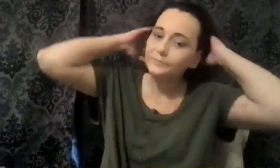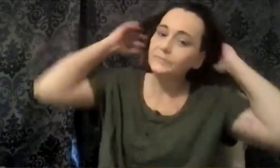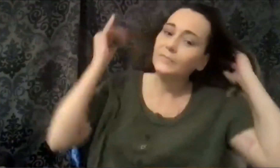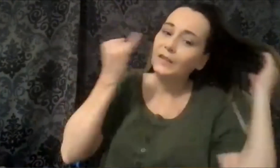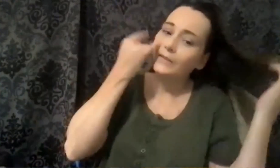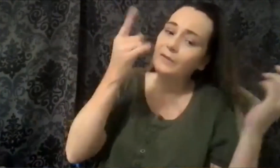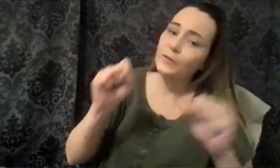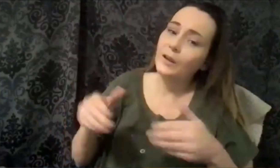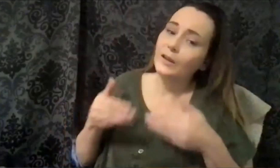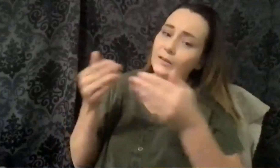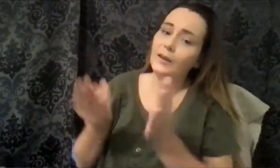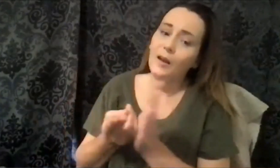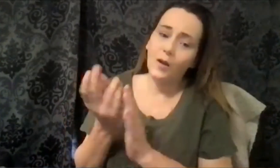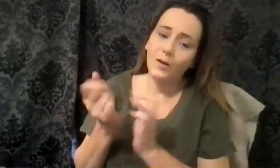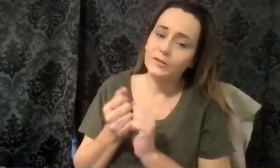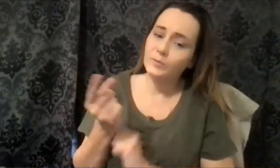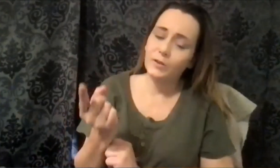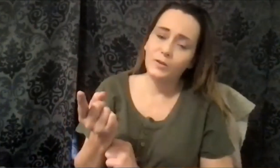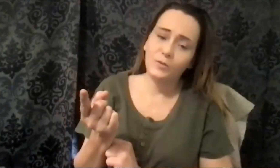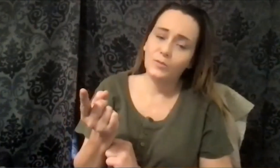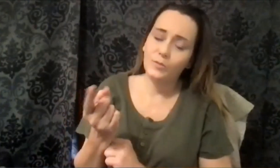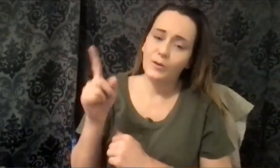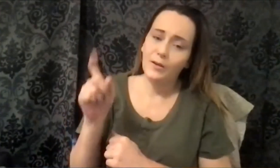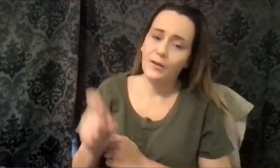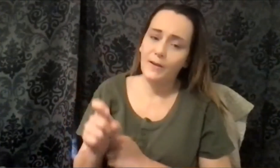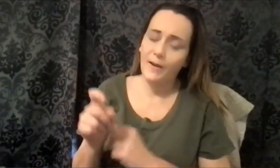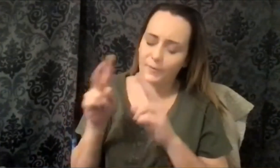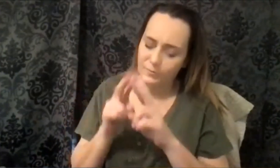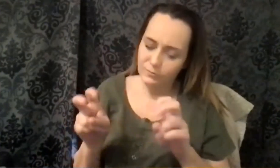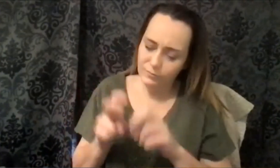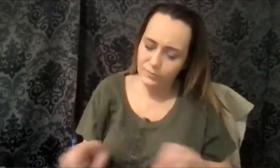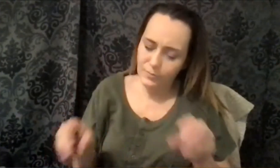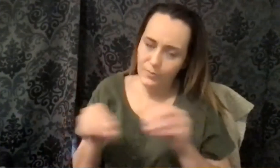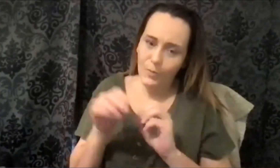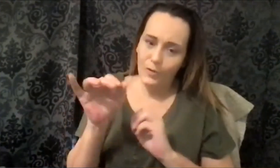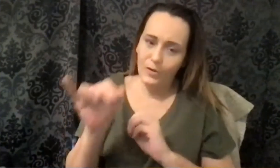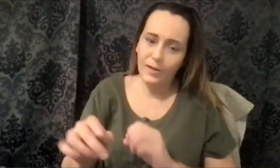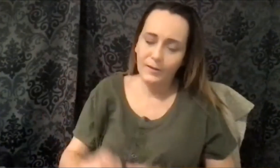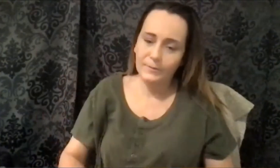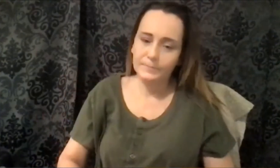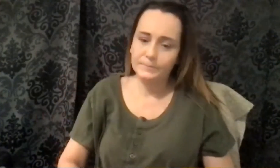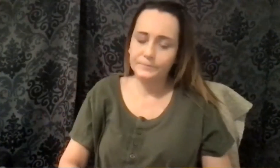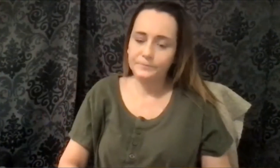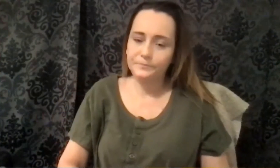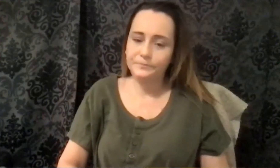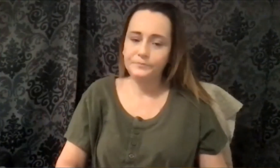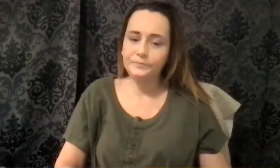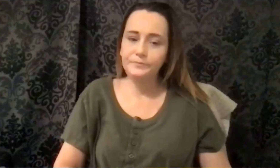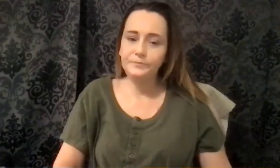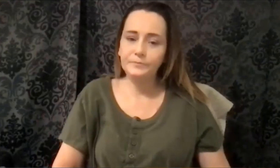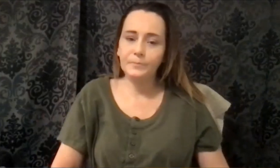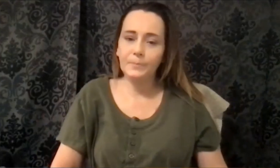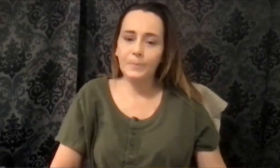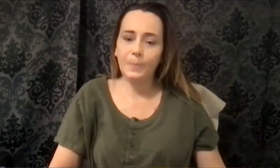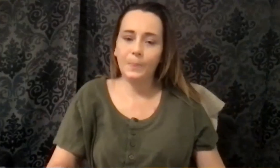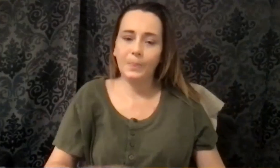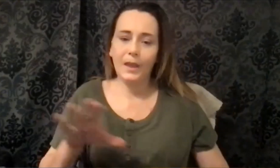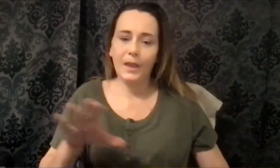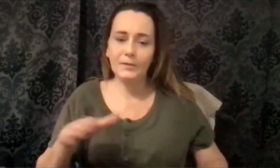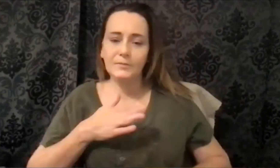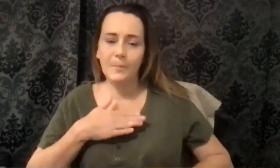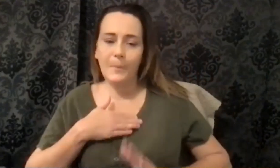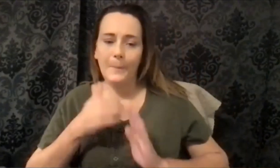be honest with you, I'd have to look a little bit more into that. Yeah, I do accounting, so it's my field of